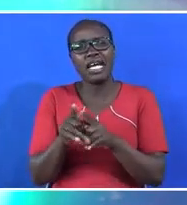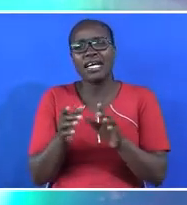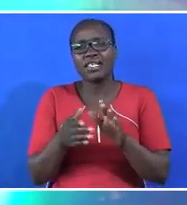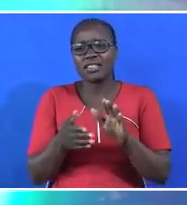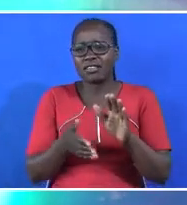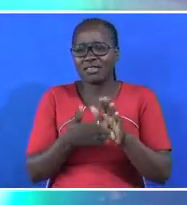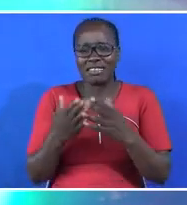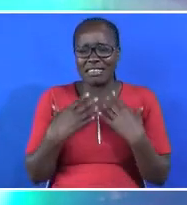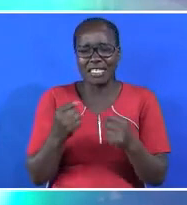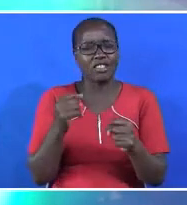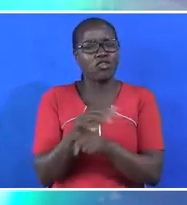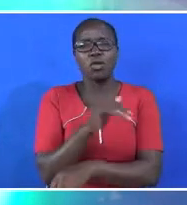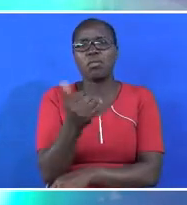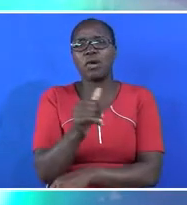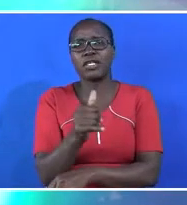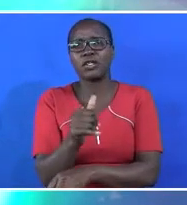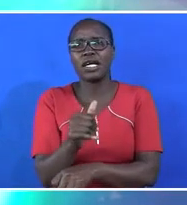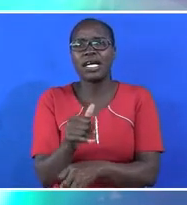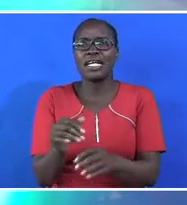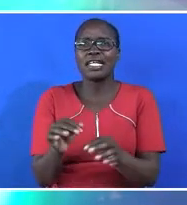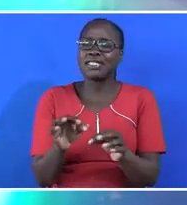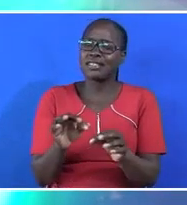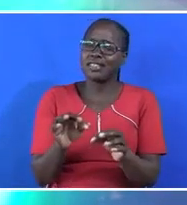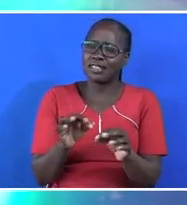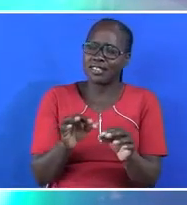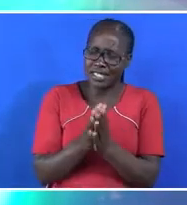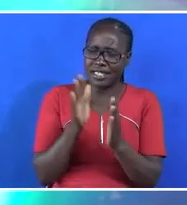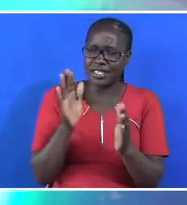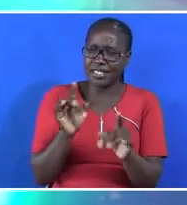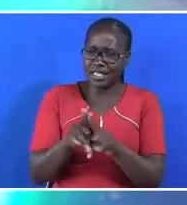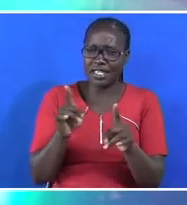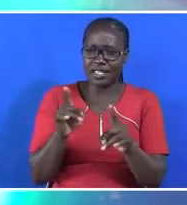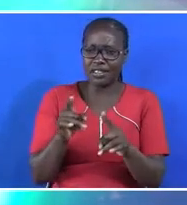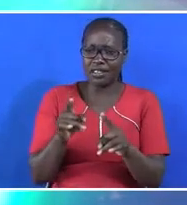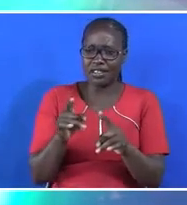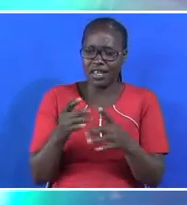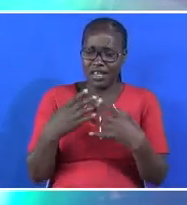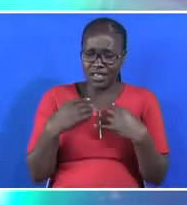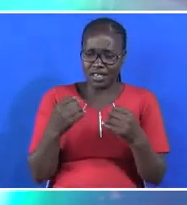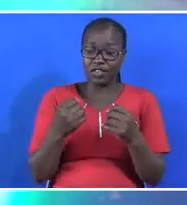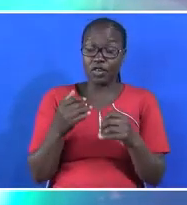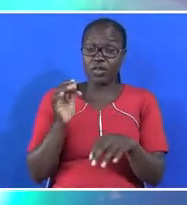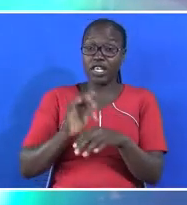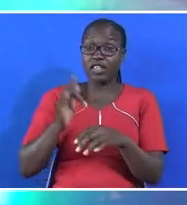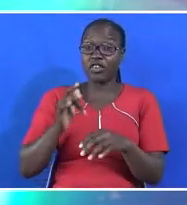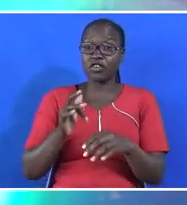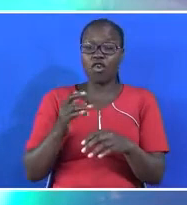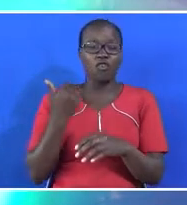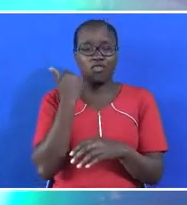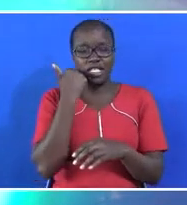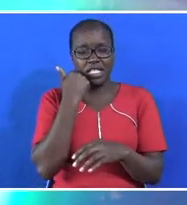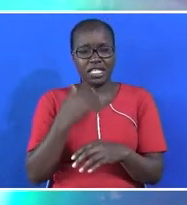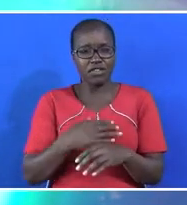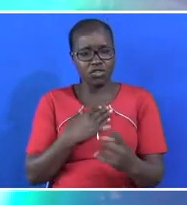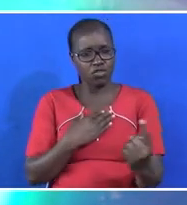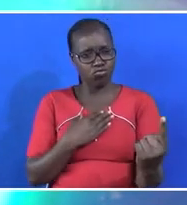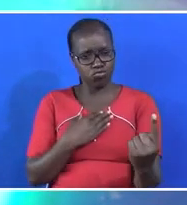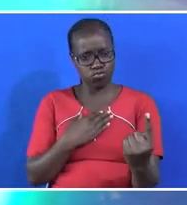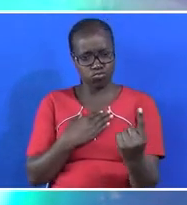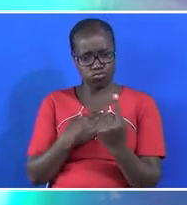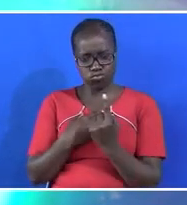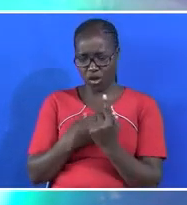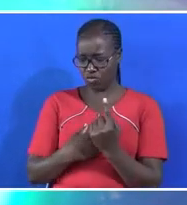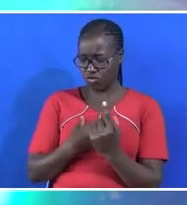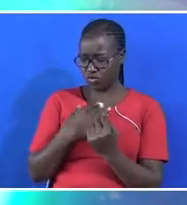yet. He is still smarting from the effects of the disease when these visitors come to see him. And